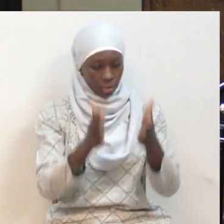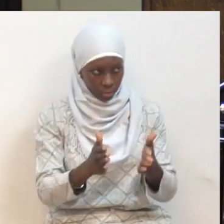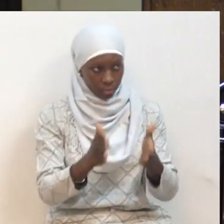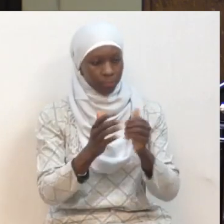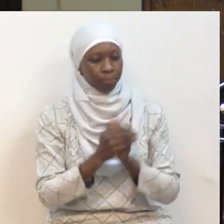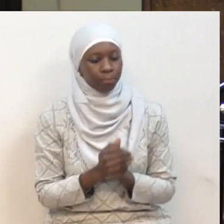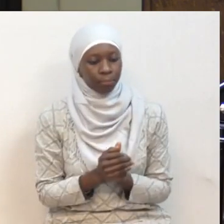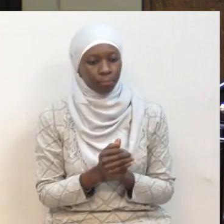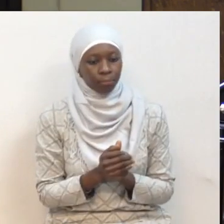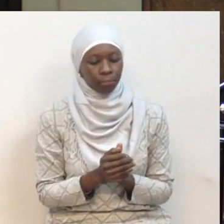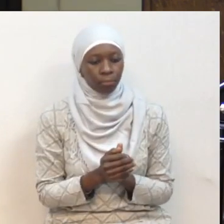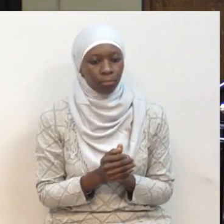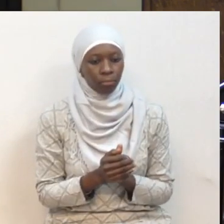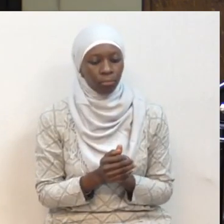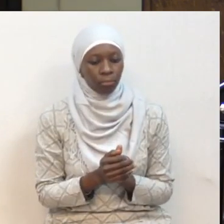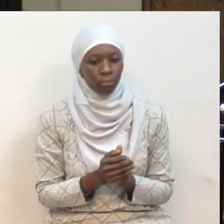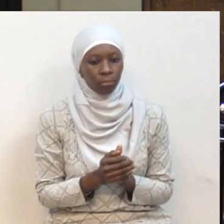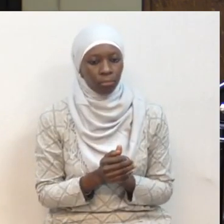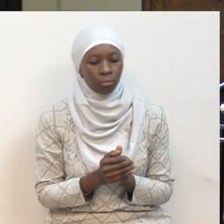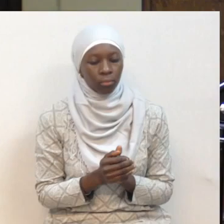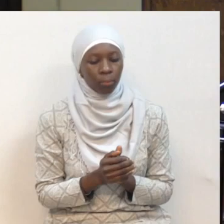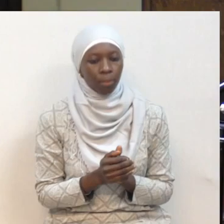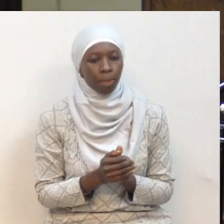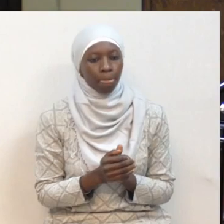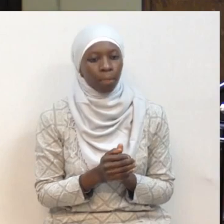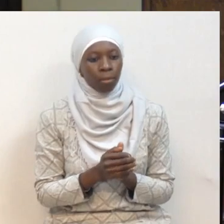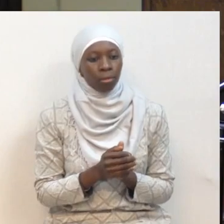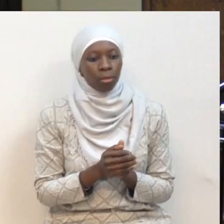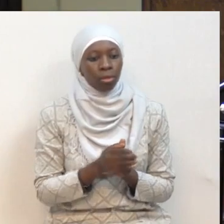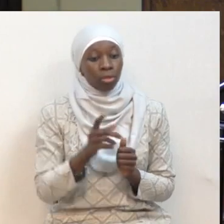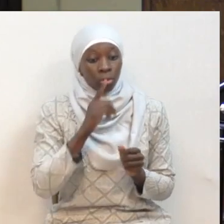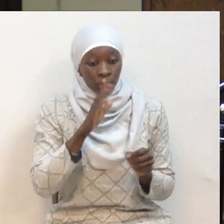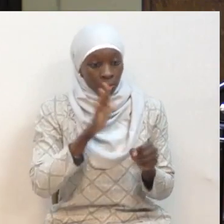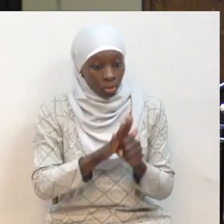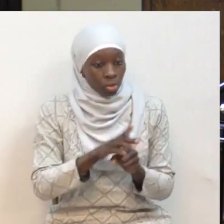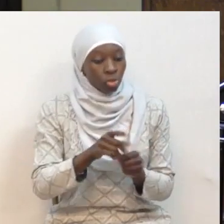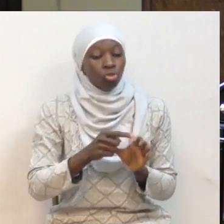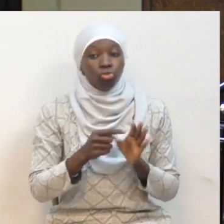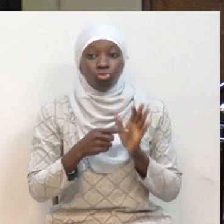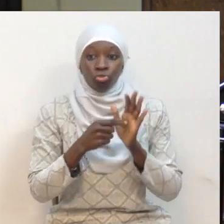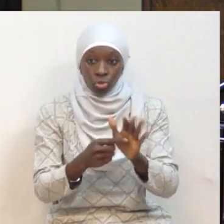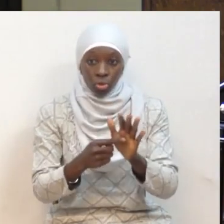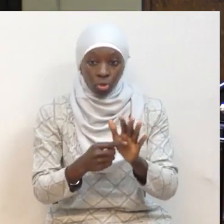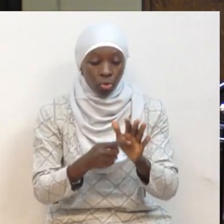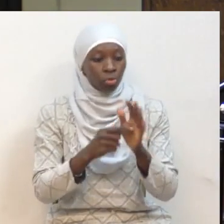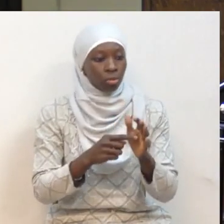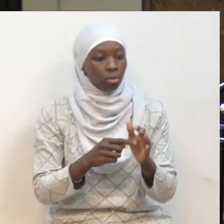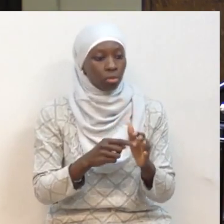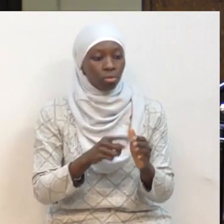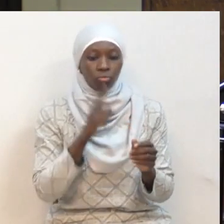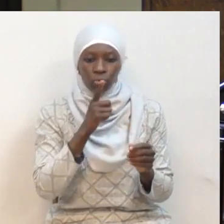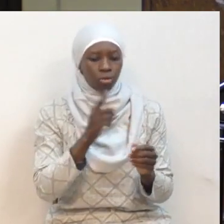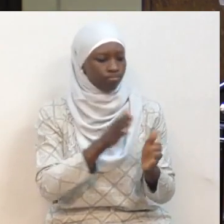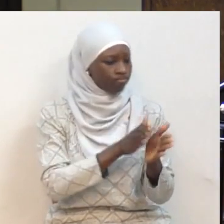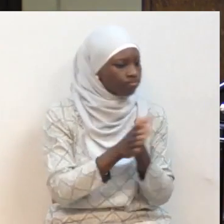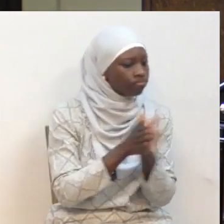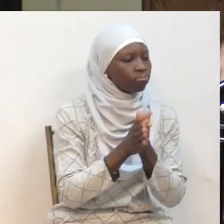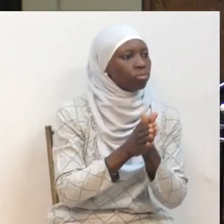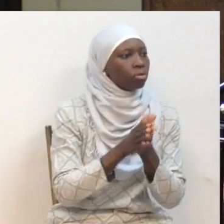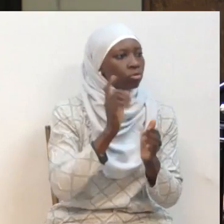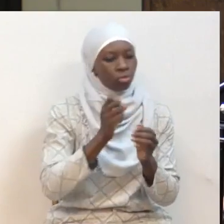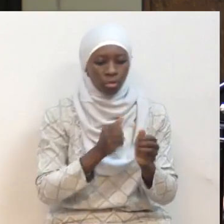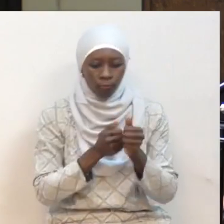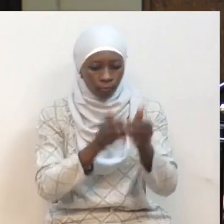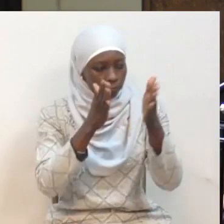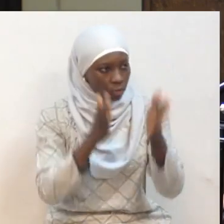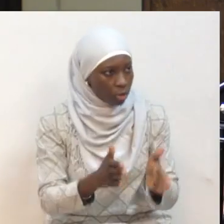commitment of the followers or the community to support whatever decisions